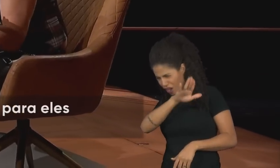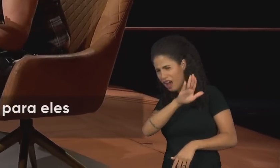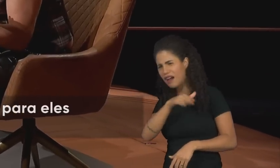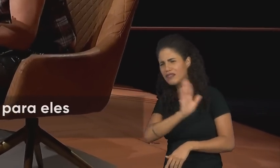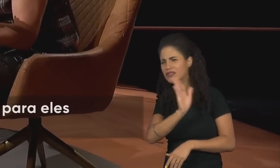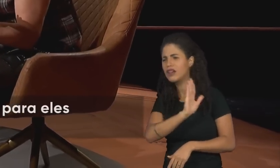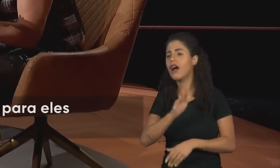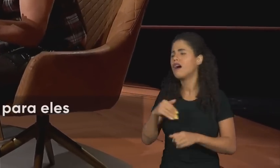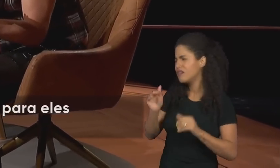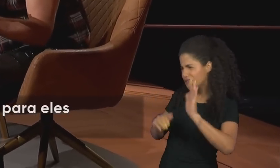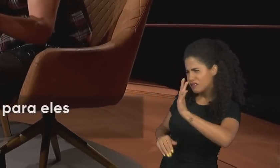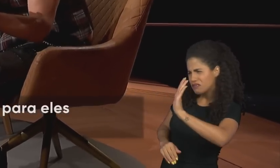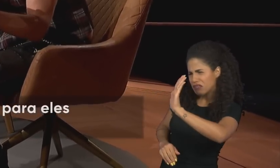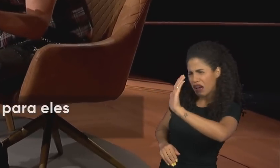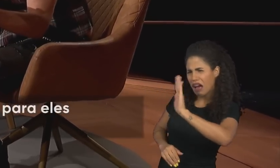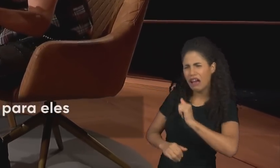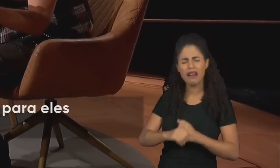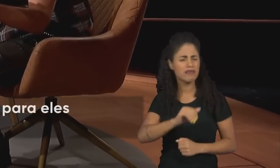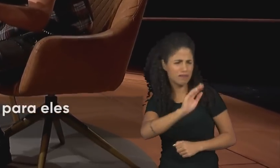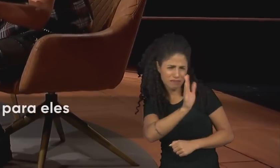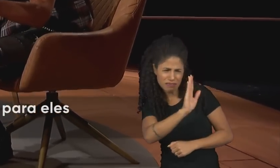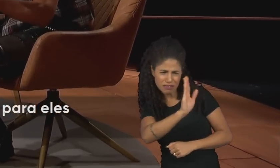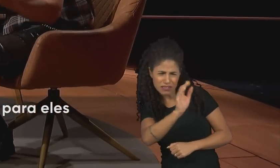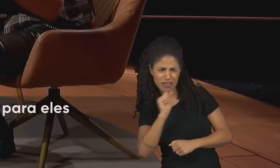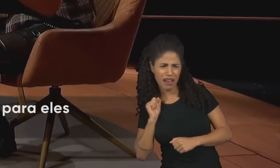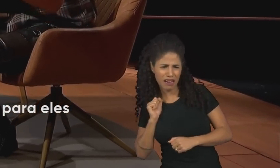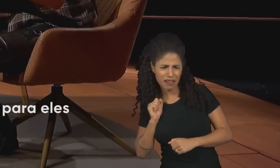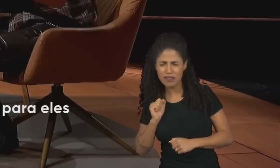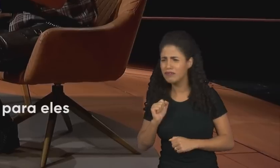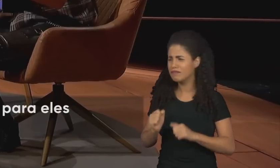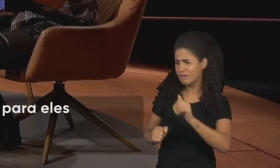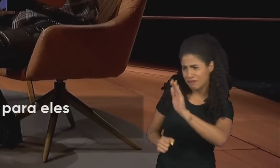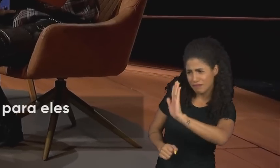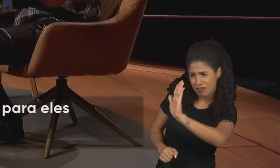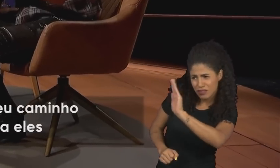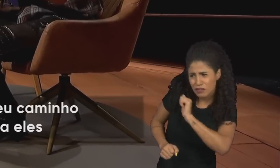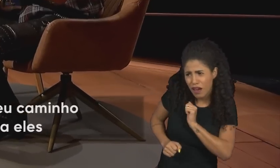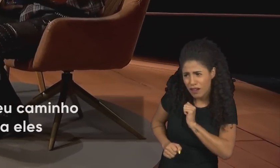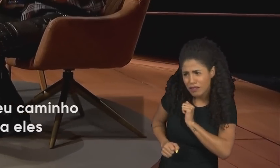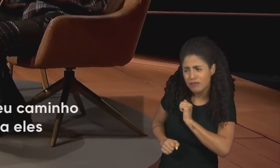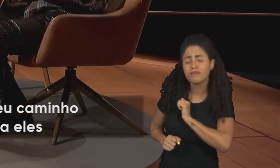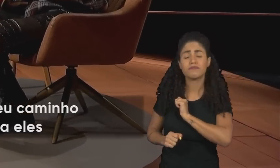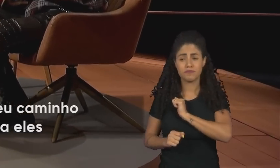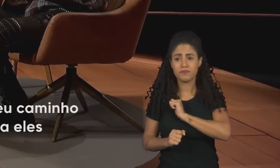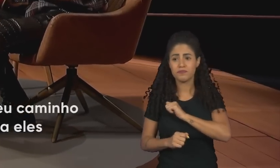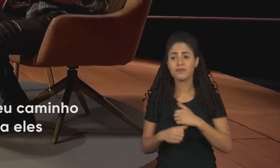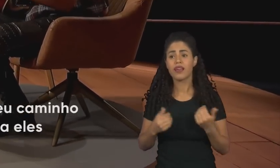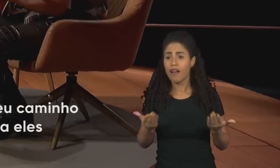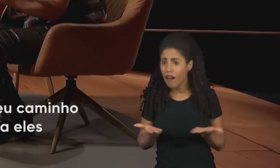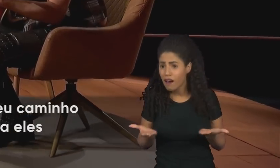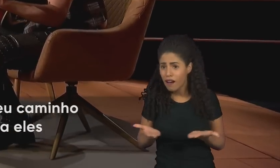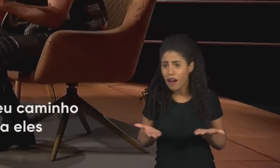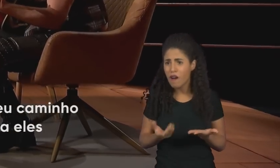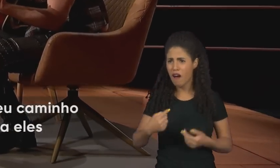just wave them by. I'm on my way